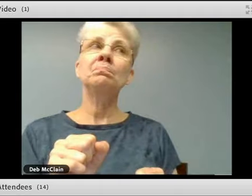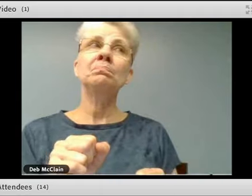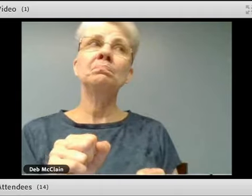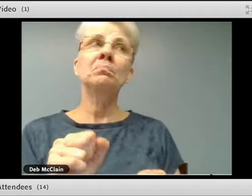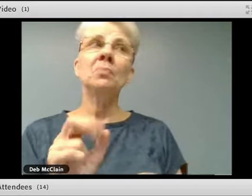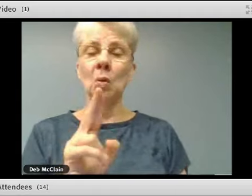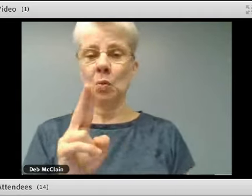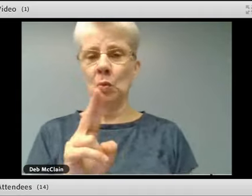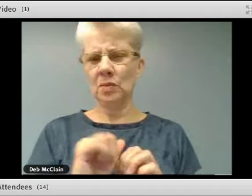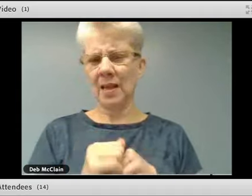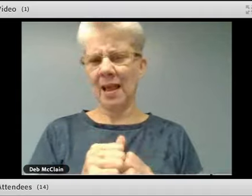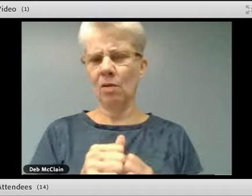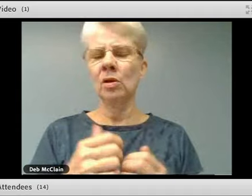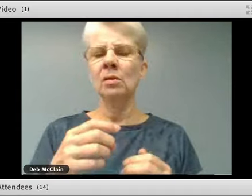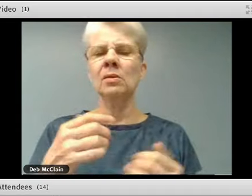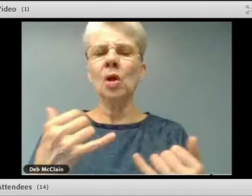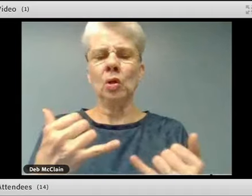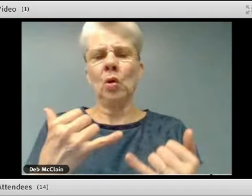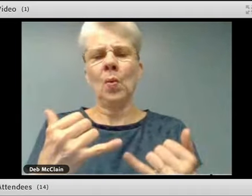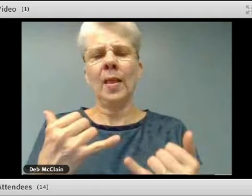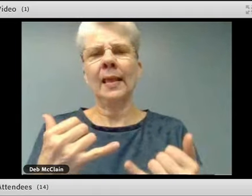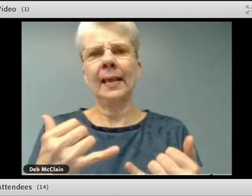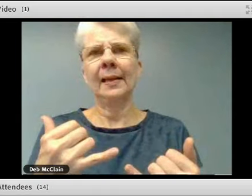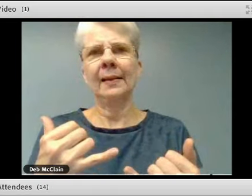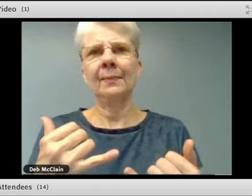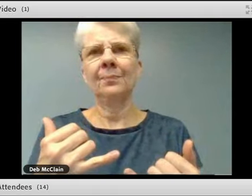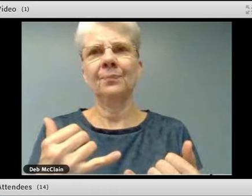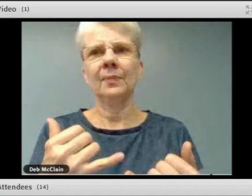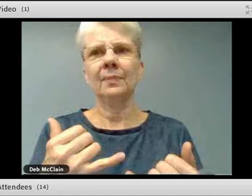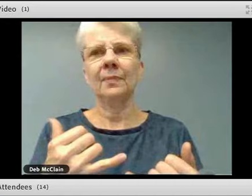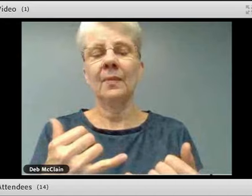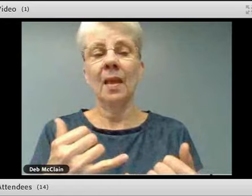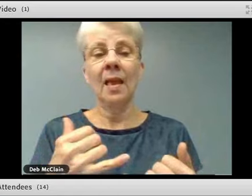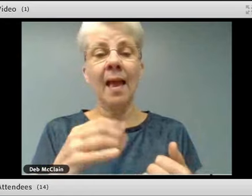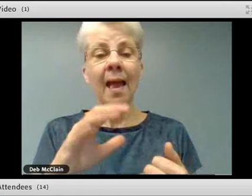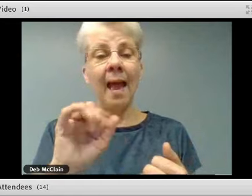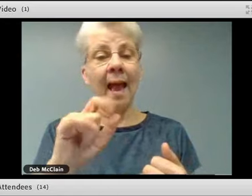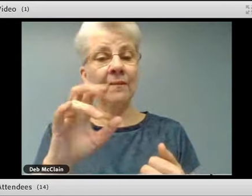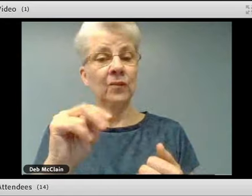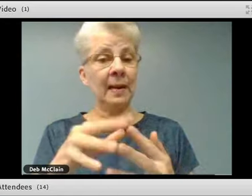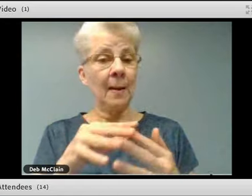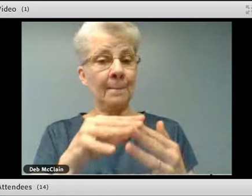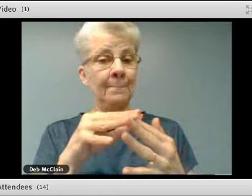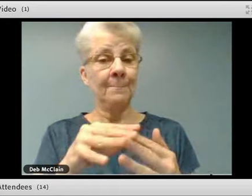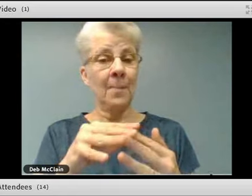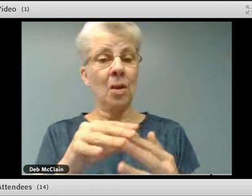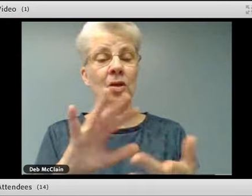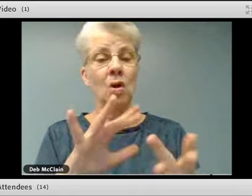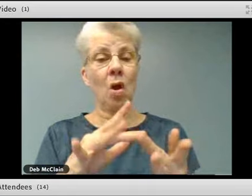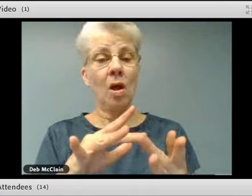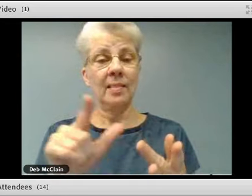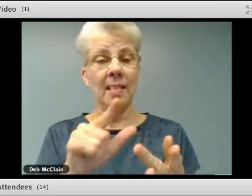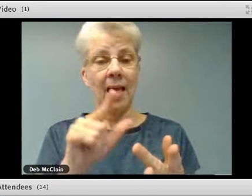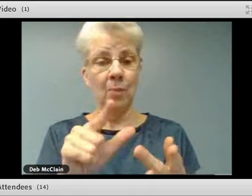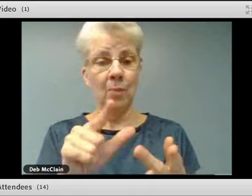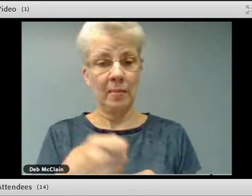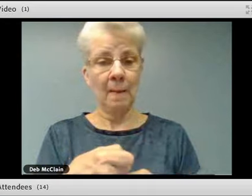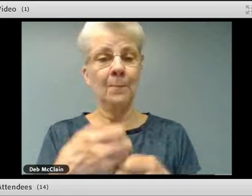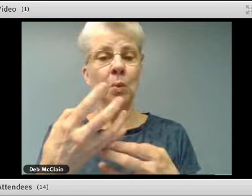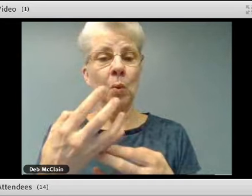access. There's currently an African American online library called Umbra Search that